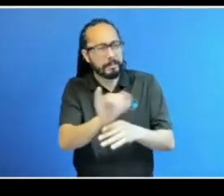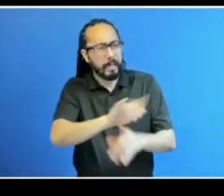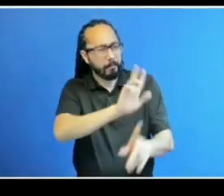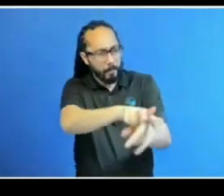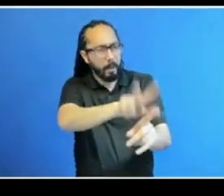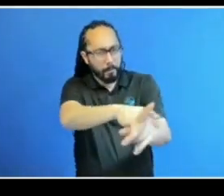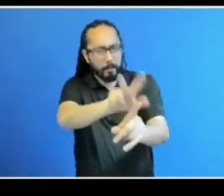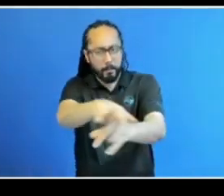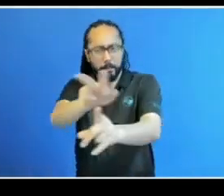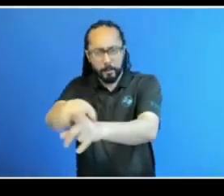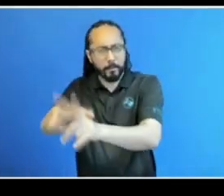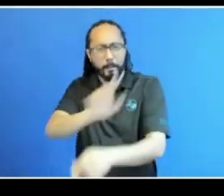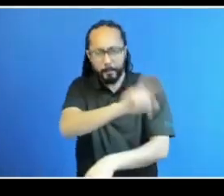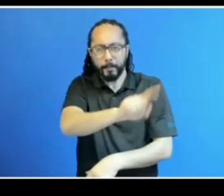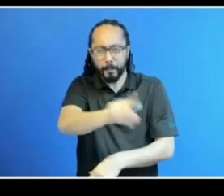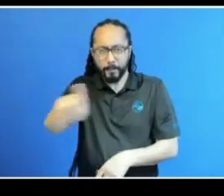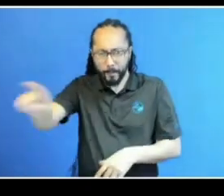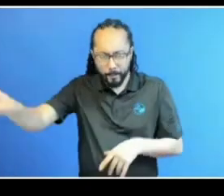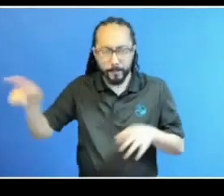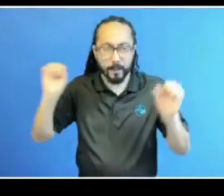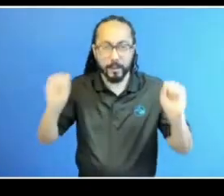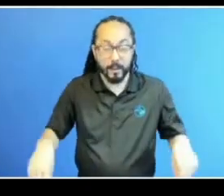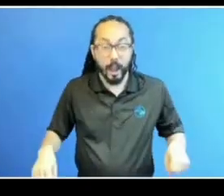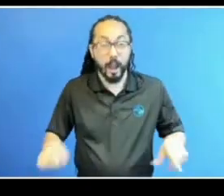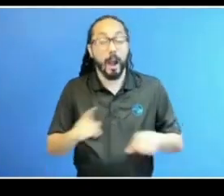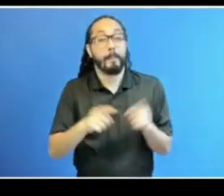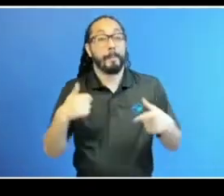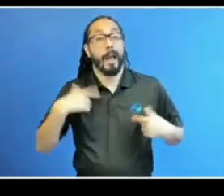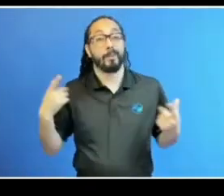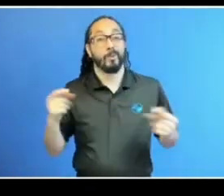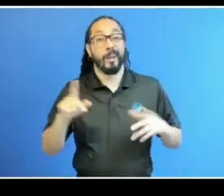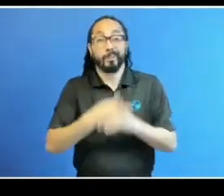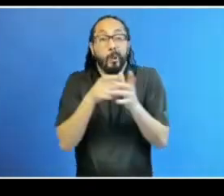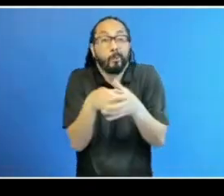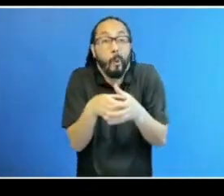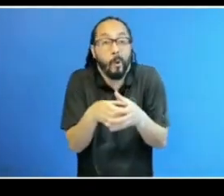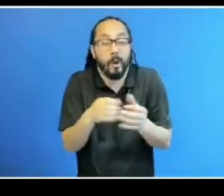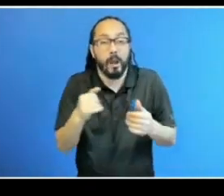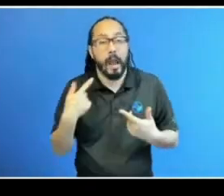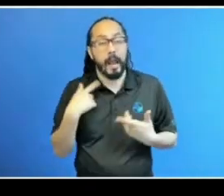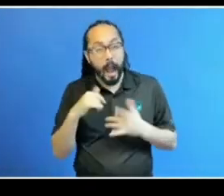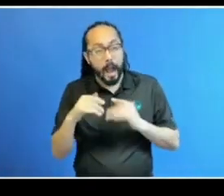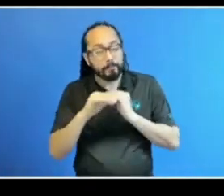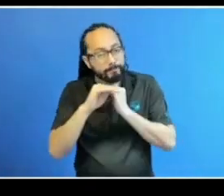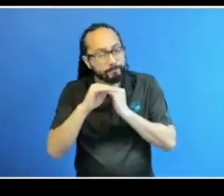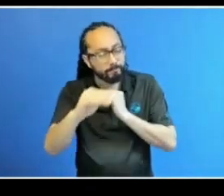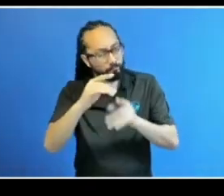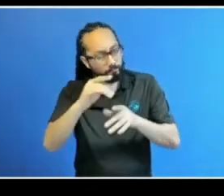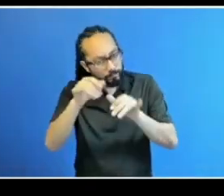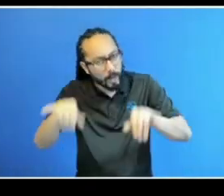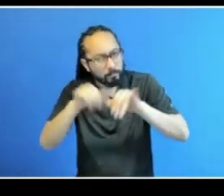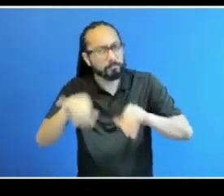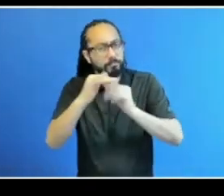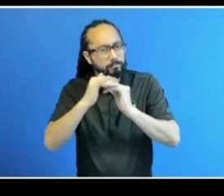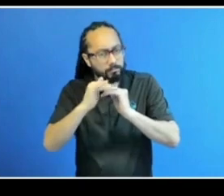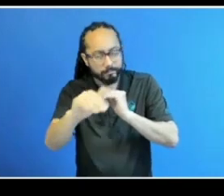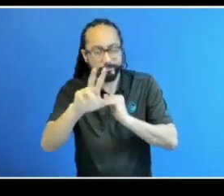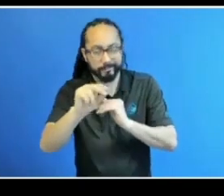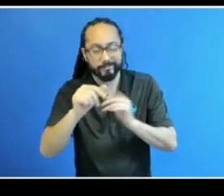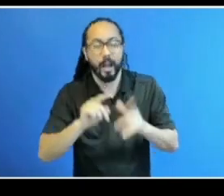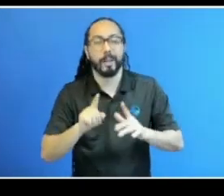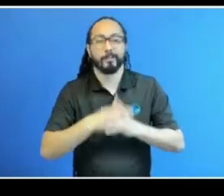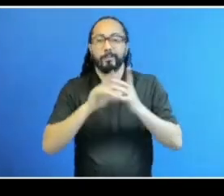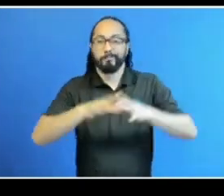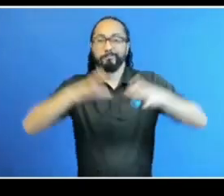and grow and thrive. However, I didn't start small and I didn't start consistent in that regard. So when I